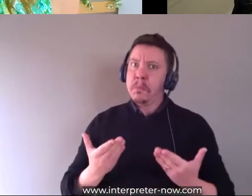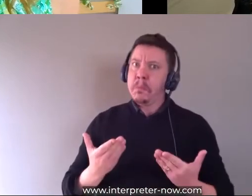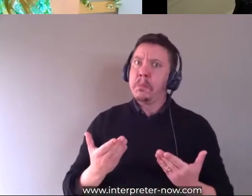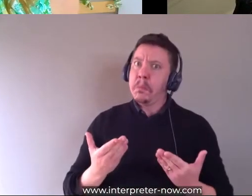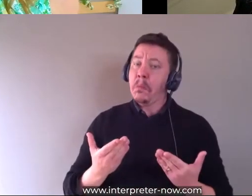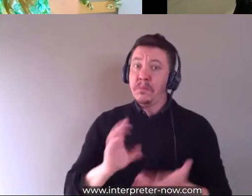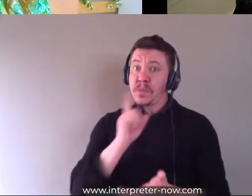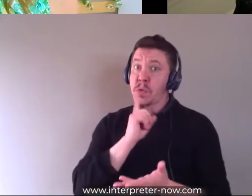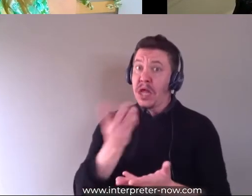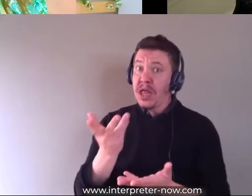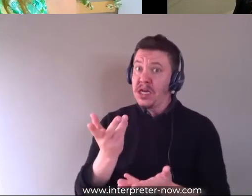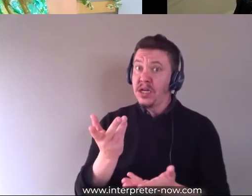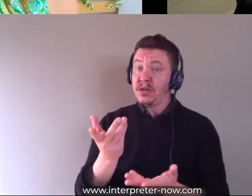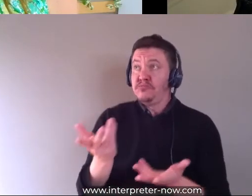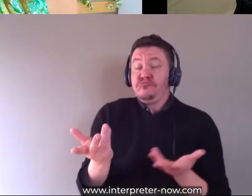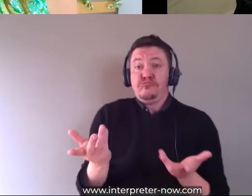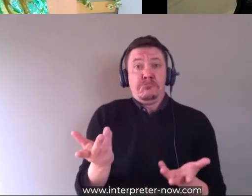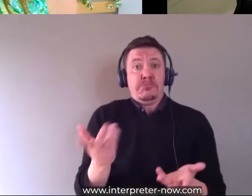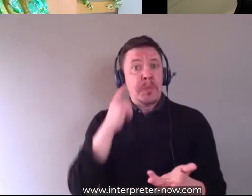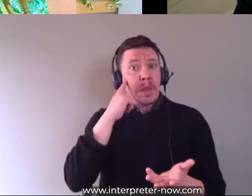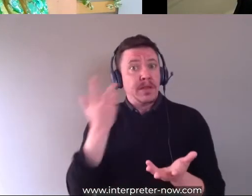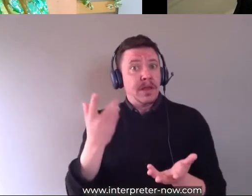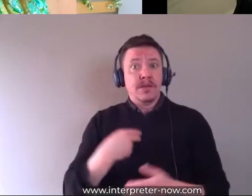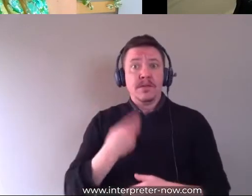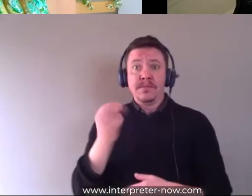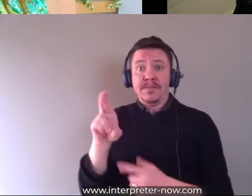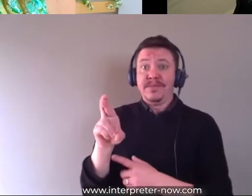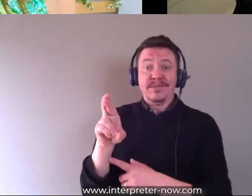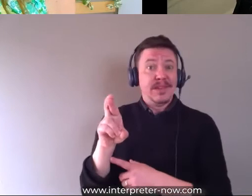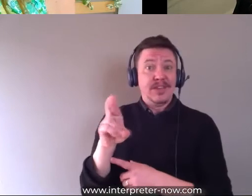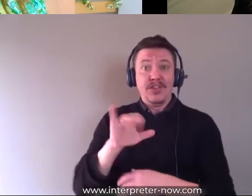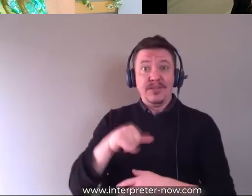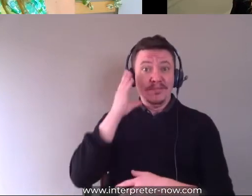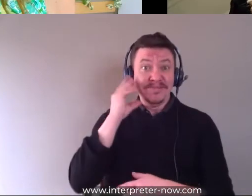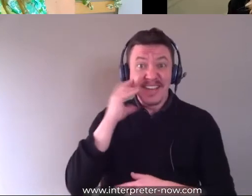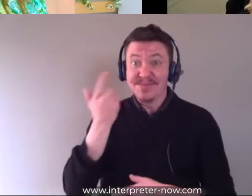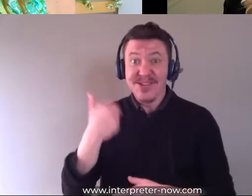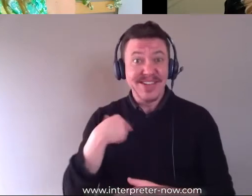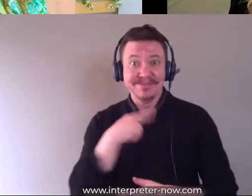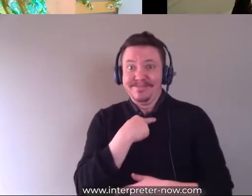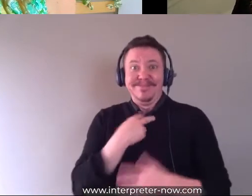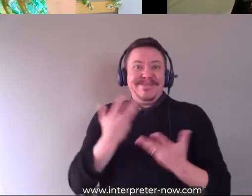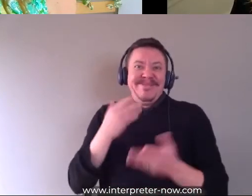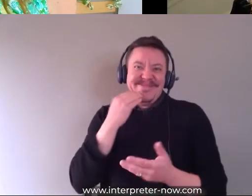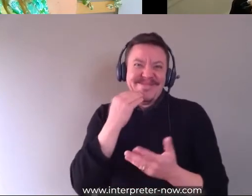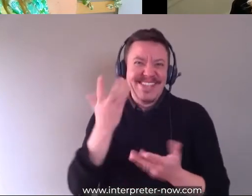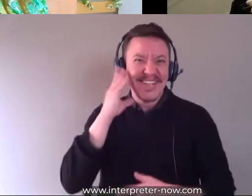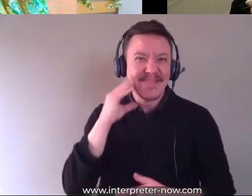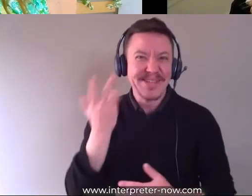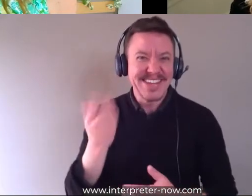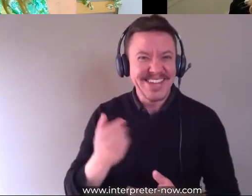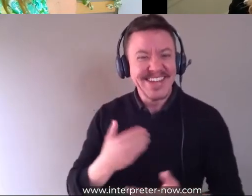the reality is I think that once you go HR, you never really go back. And so maybe I should